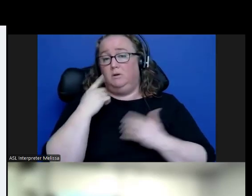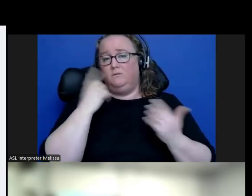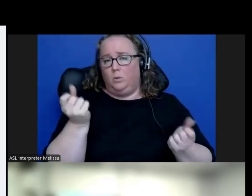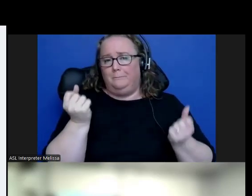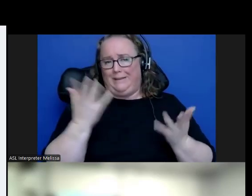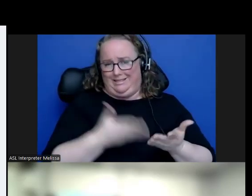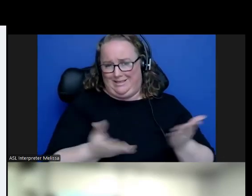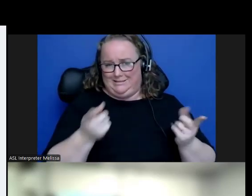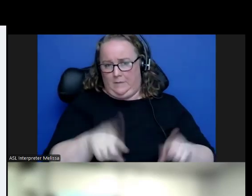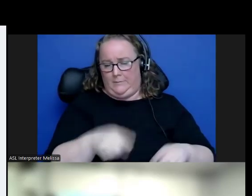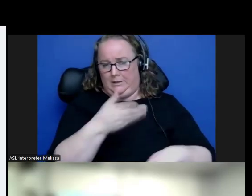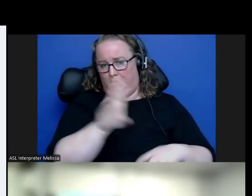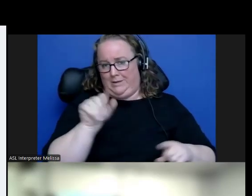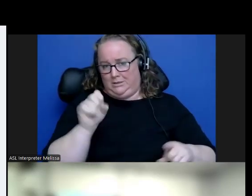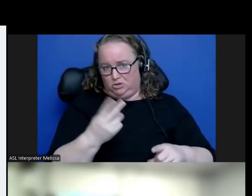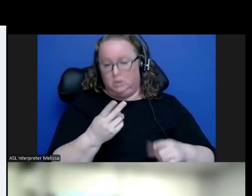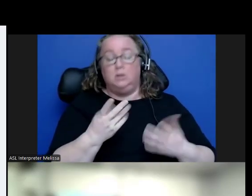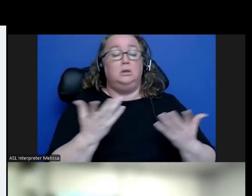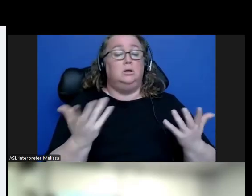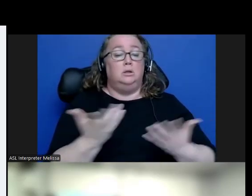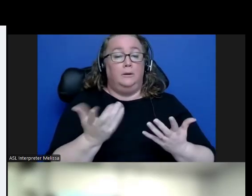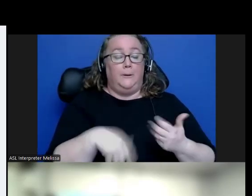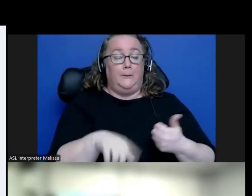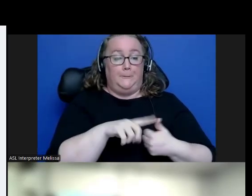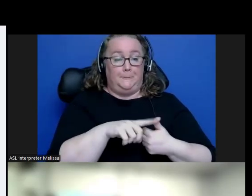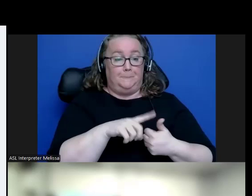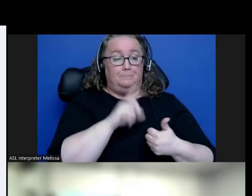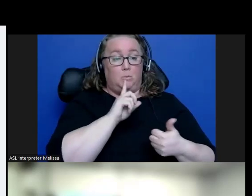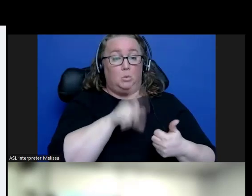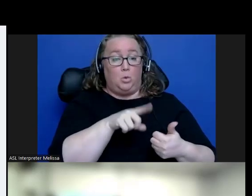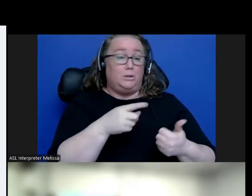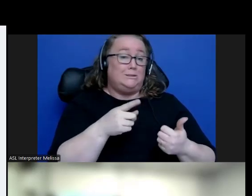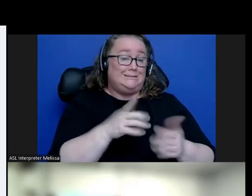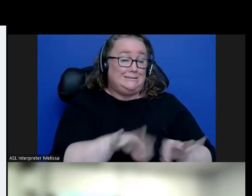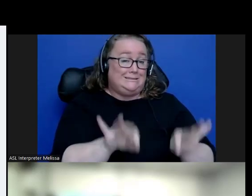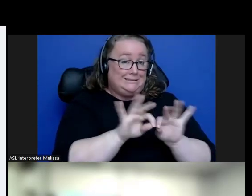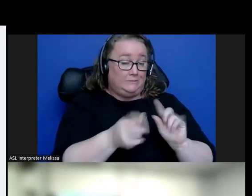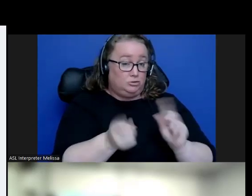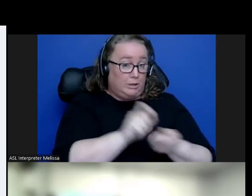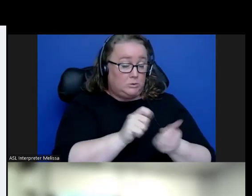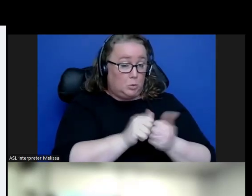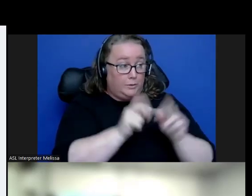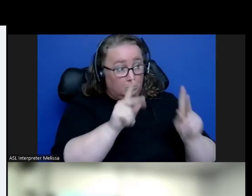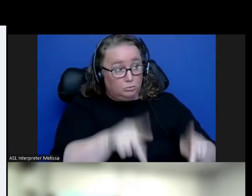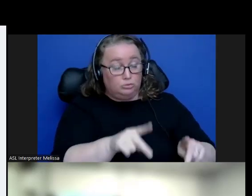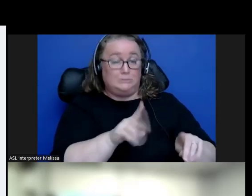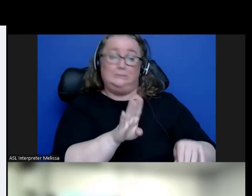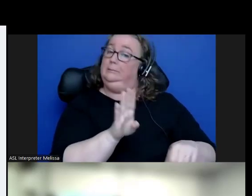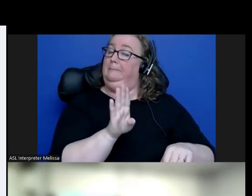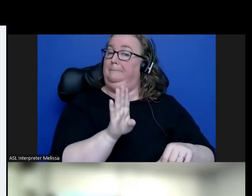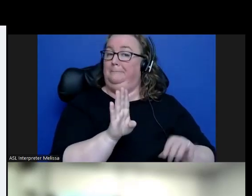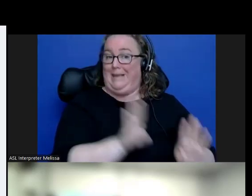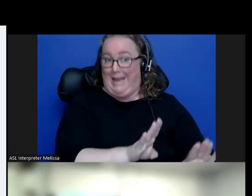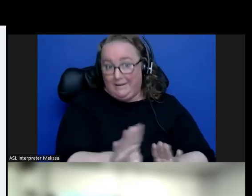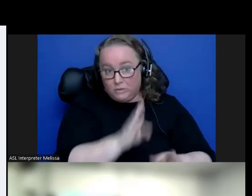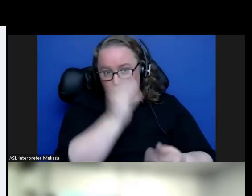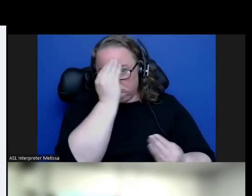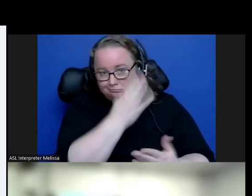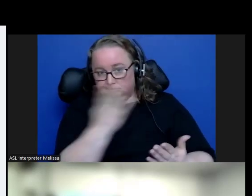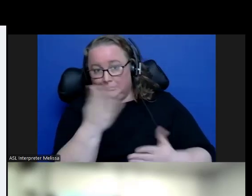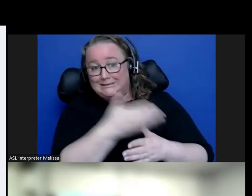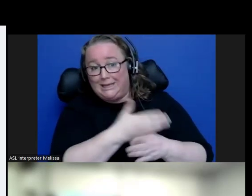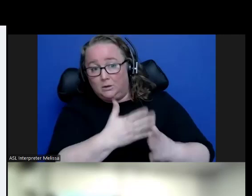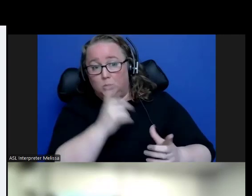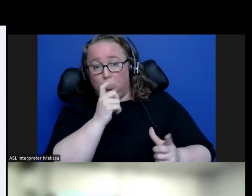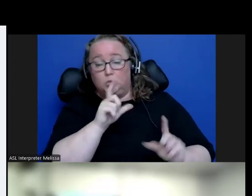at Bridgewater, including reporting significant changes in a patient's behavior and presentation to a psychiatrist